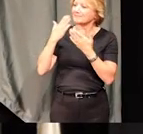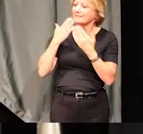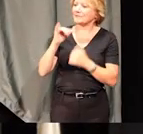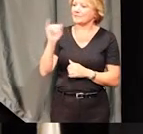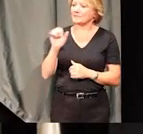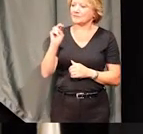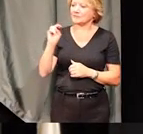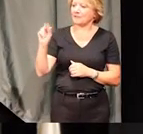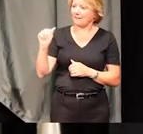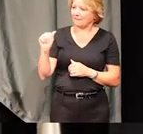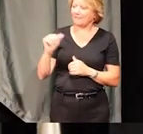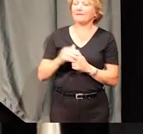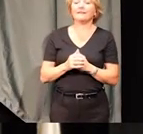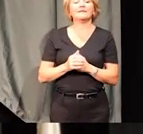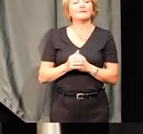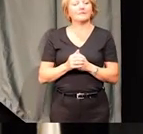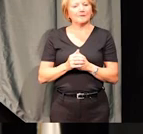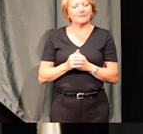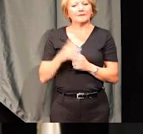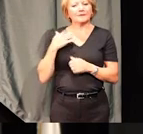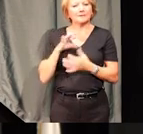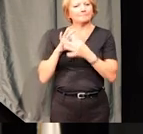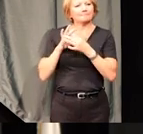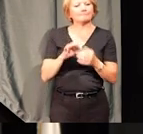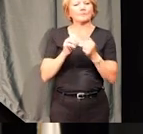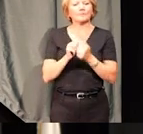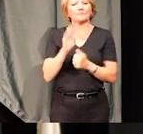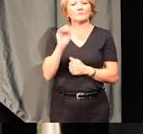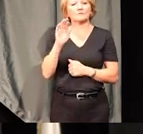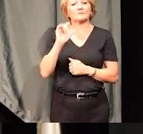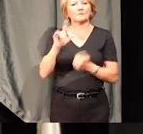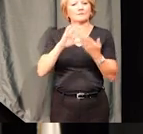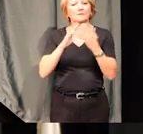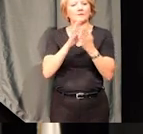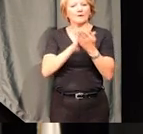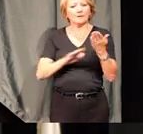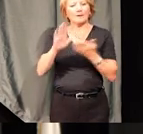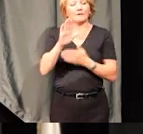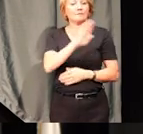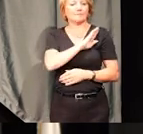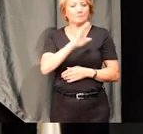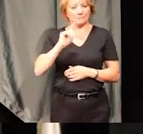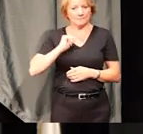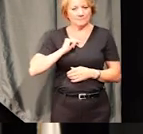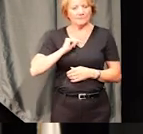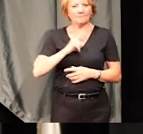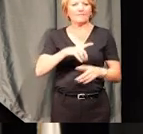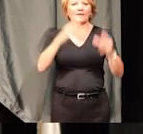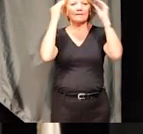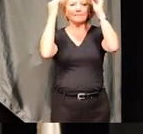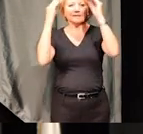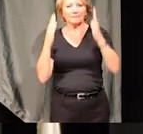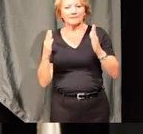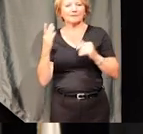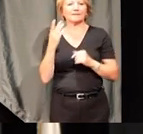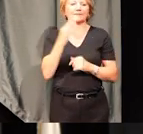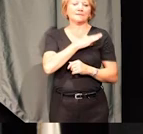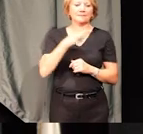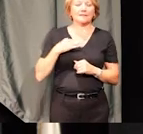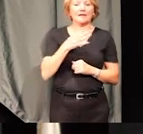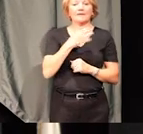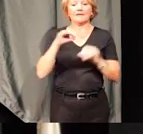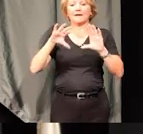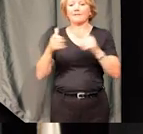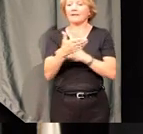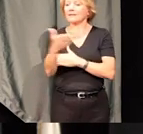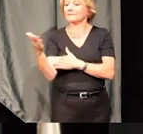much, Jenna. On behalf of the Bristol Community College Board of Trustees, the faculty, staff, and class